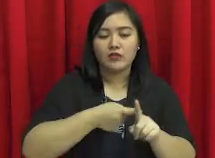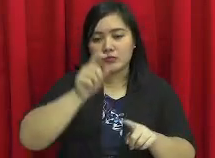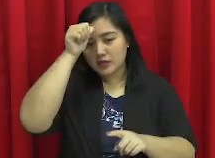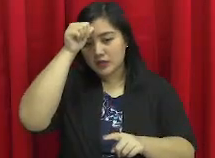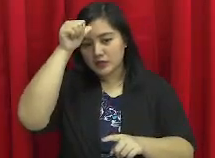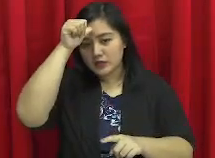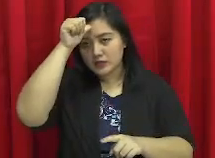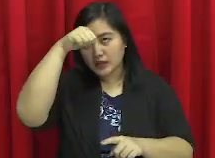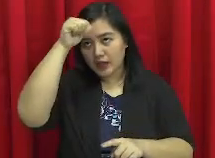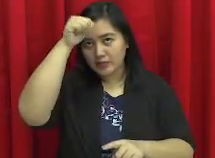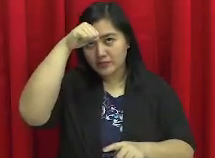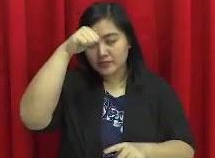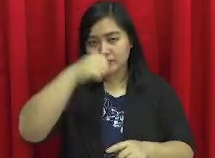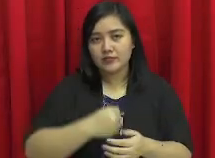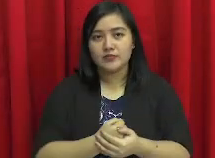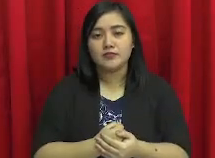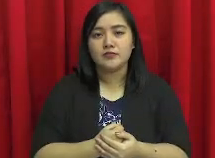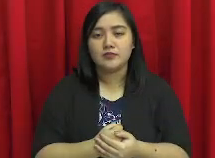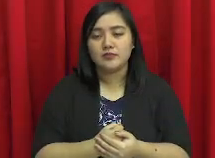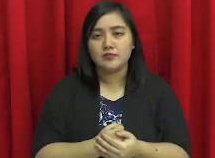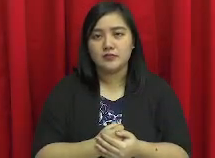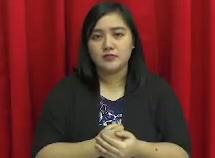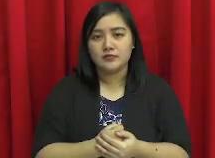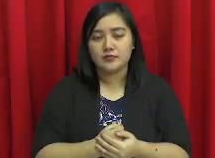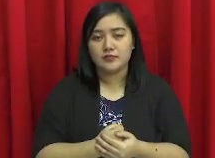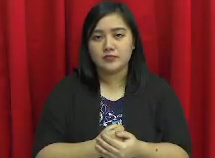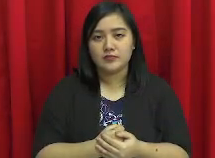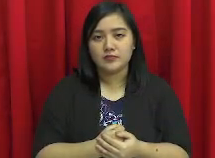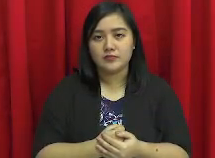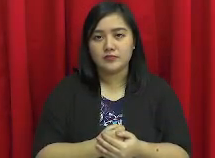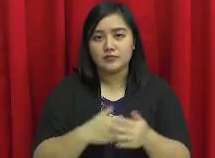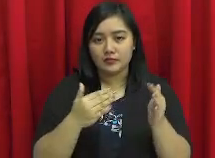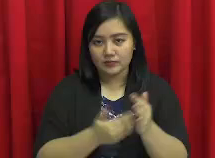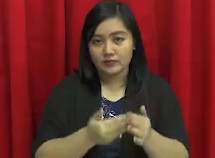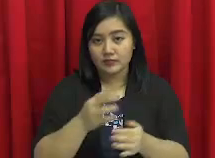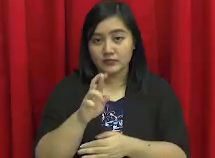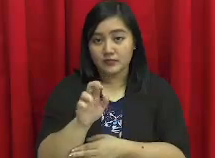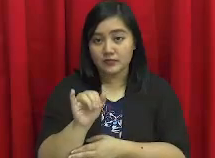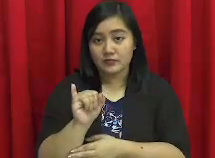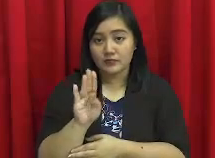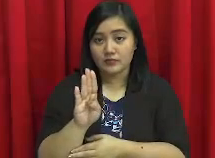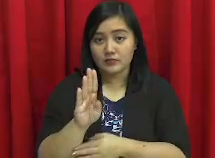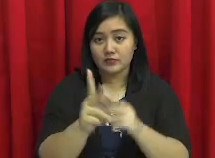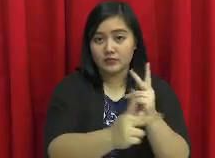Lord God had taken from the man. You see, maliwanag po yung sinasabi natin dyan. Excuse me.